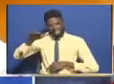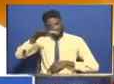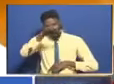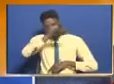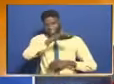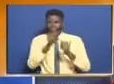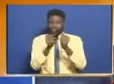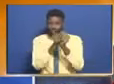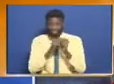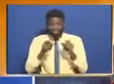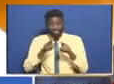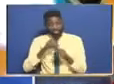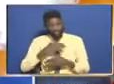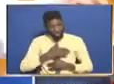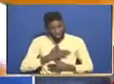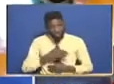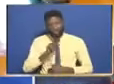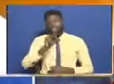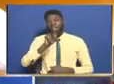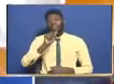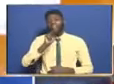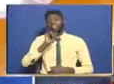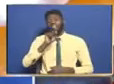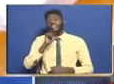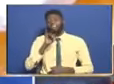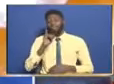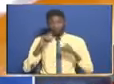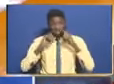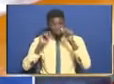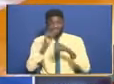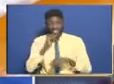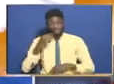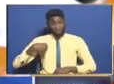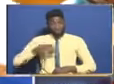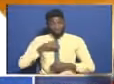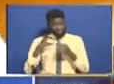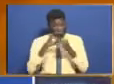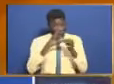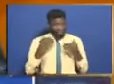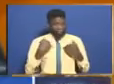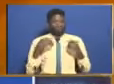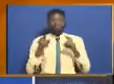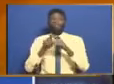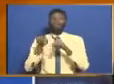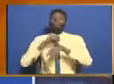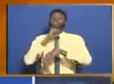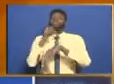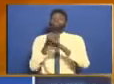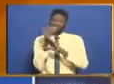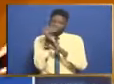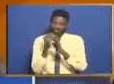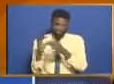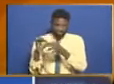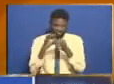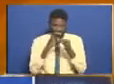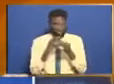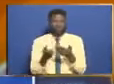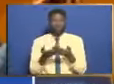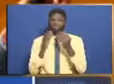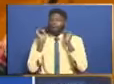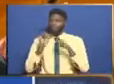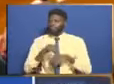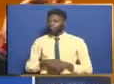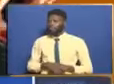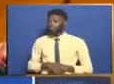Mheshimiwa Kanini amesema, tutaweza pia kuunganisha inchi nzima. Wale wengine wote ambao